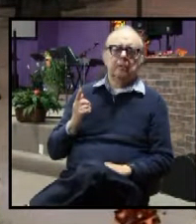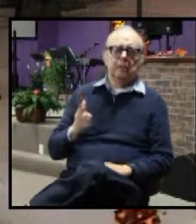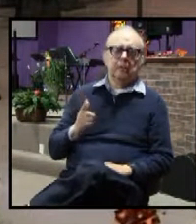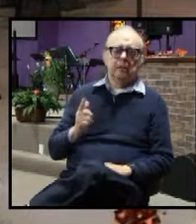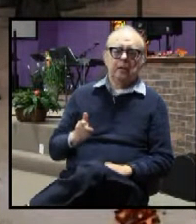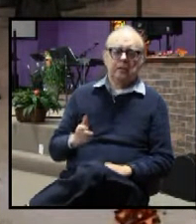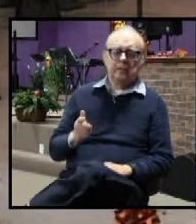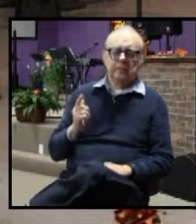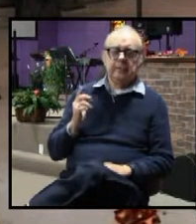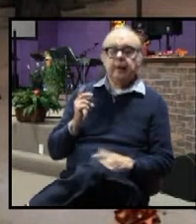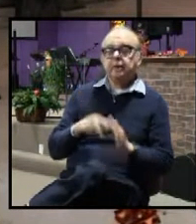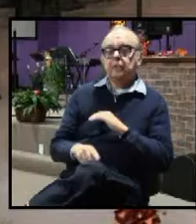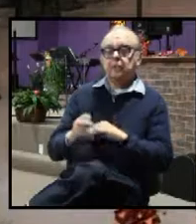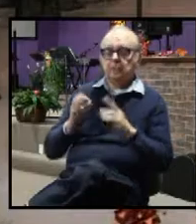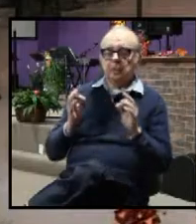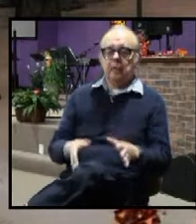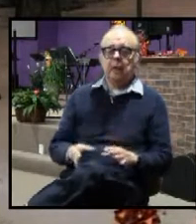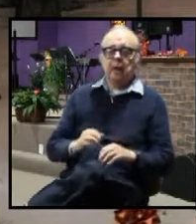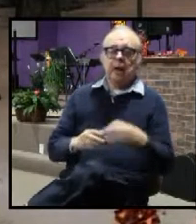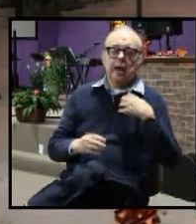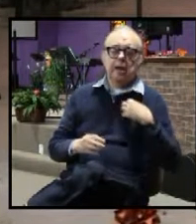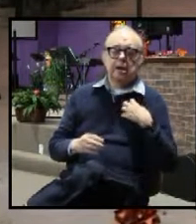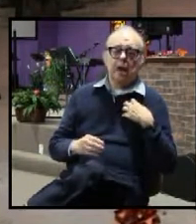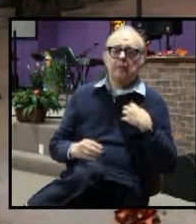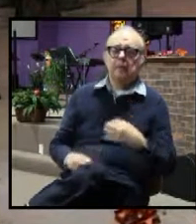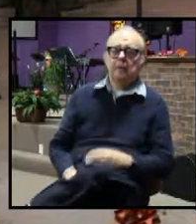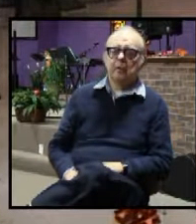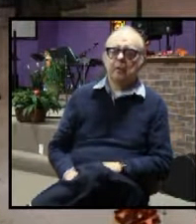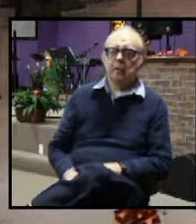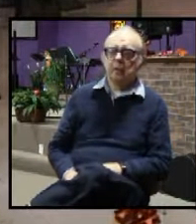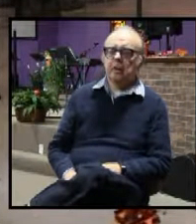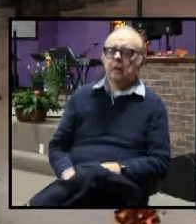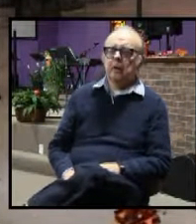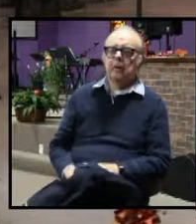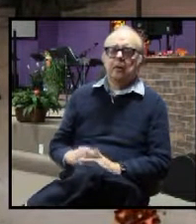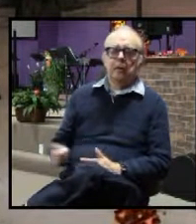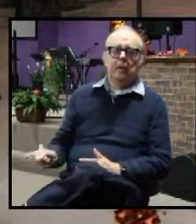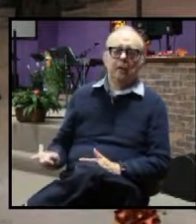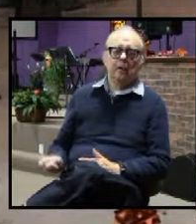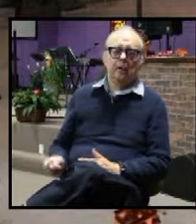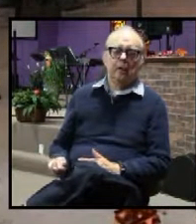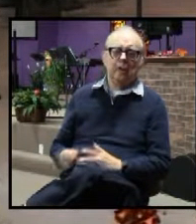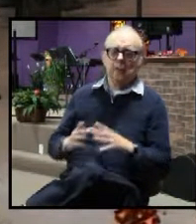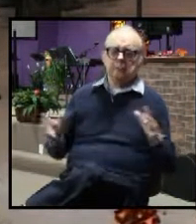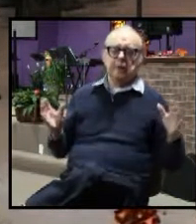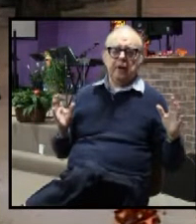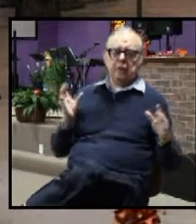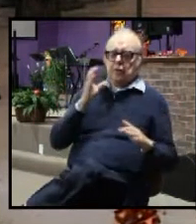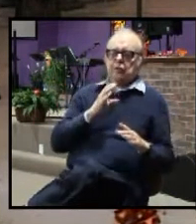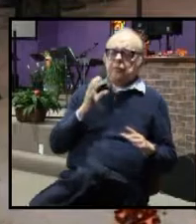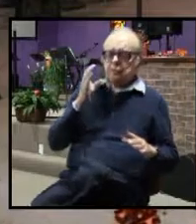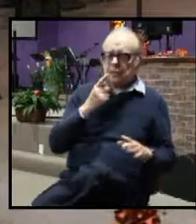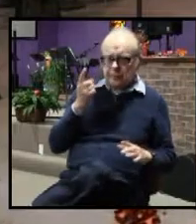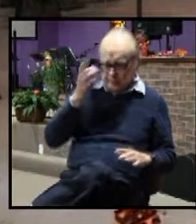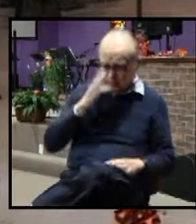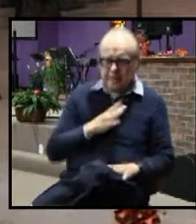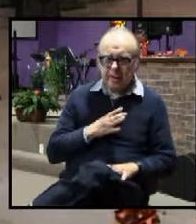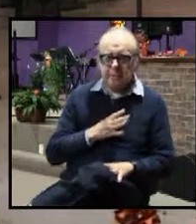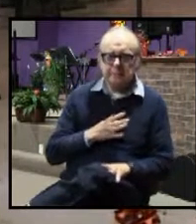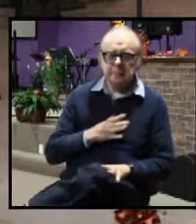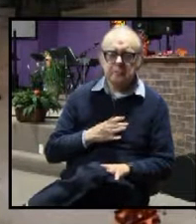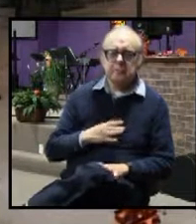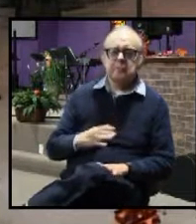He shot up the courtroom. He killed a judge and a police officer. And there was a massive hunt going on